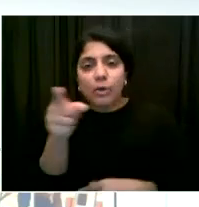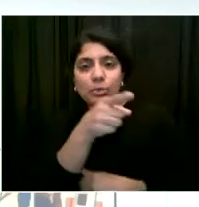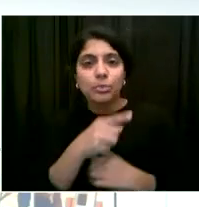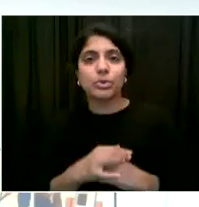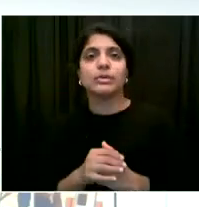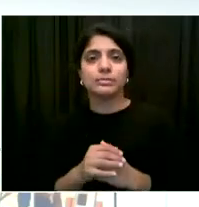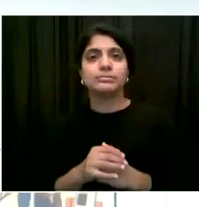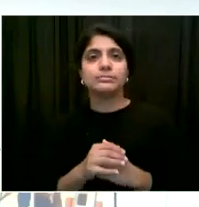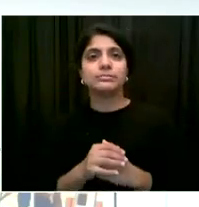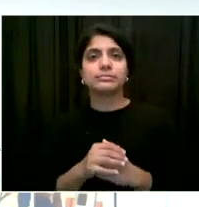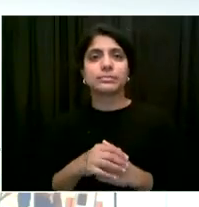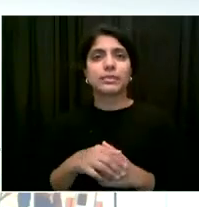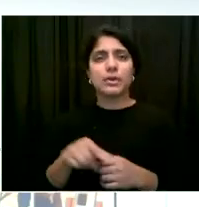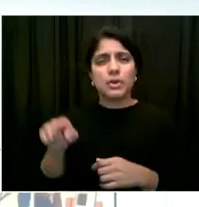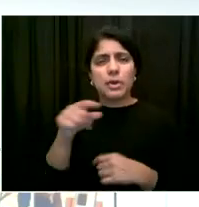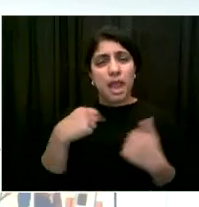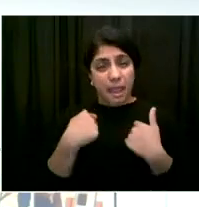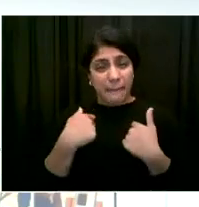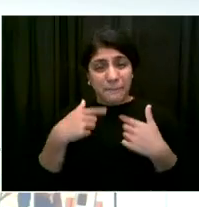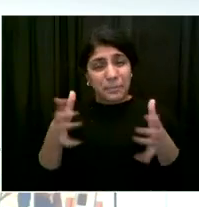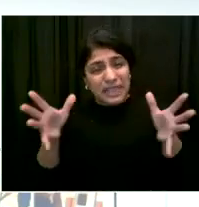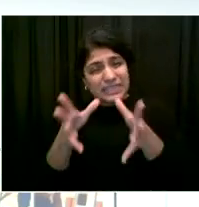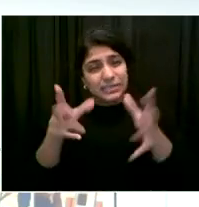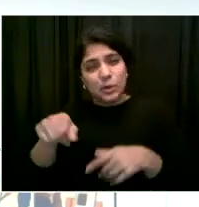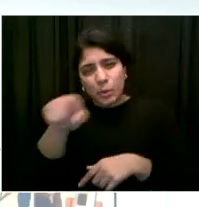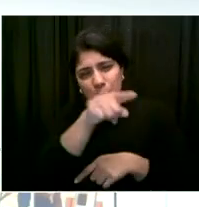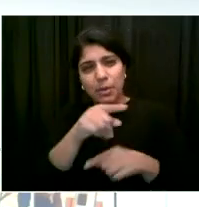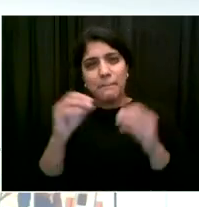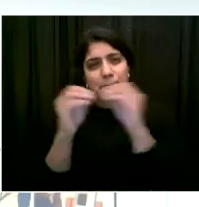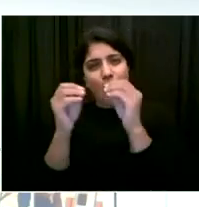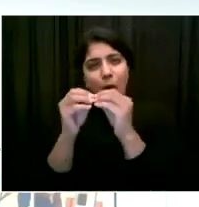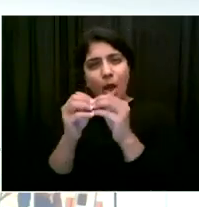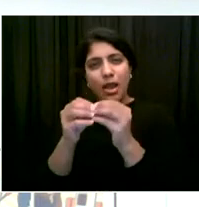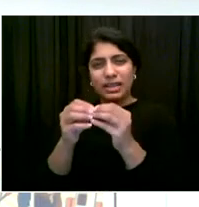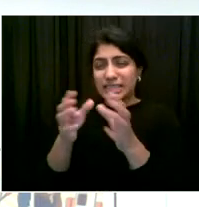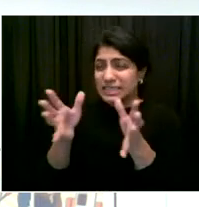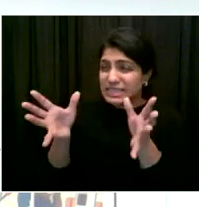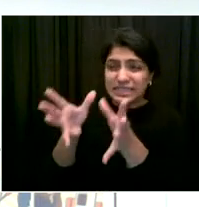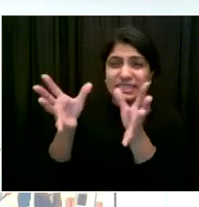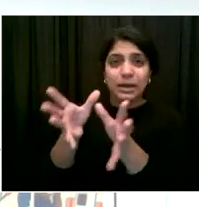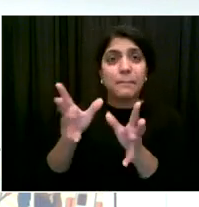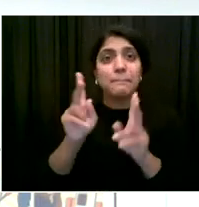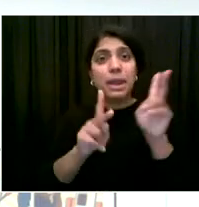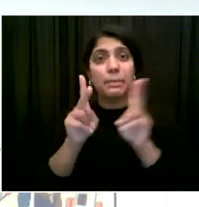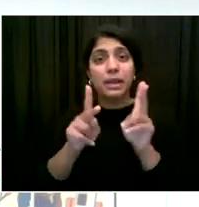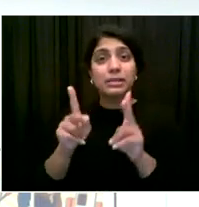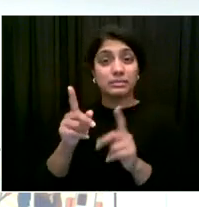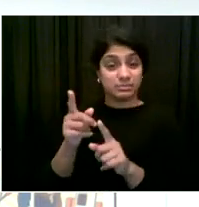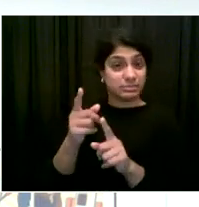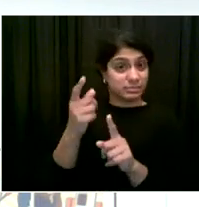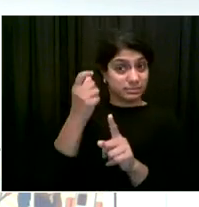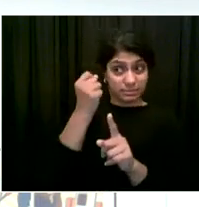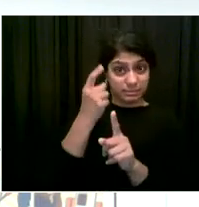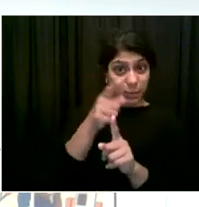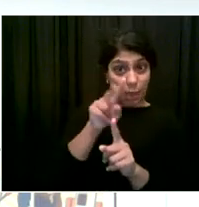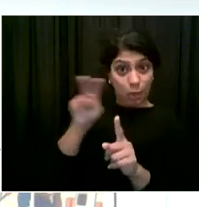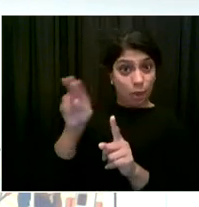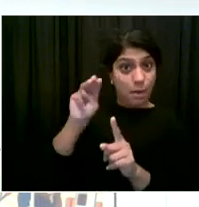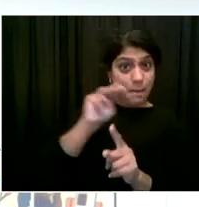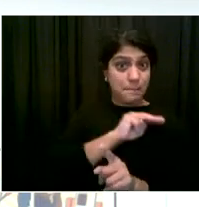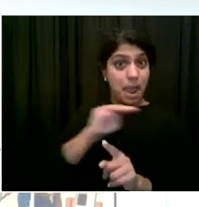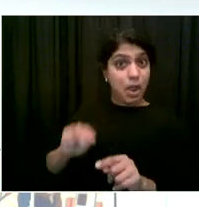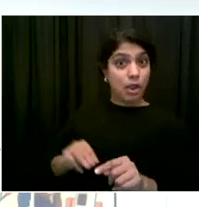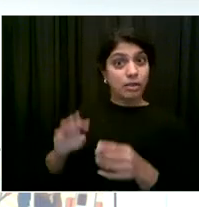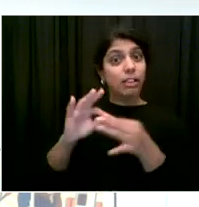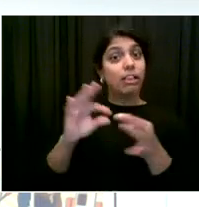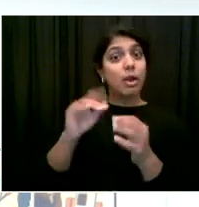shots across city sites. In total, over 1,000 sites are offering booster doses in New York City.